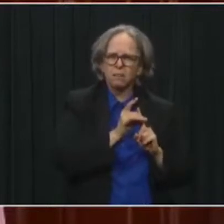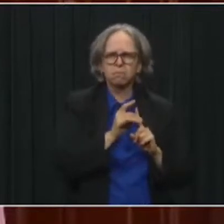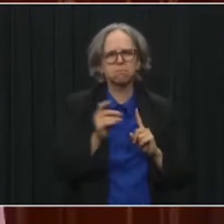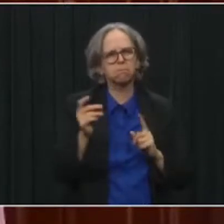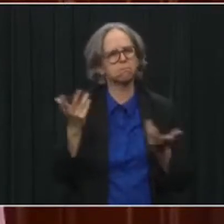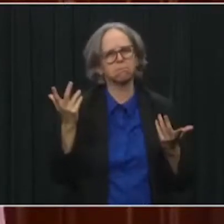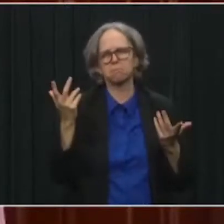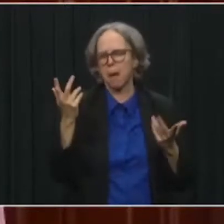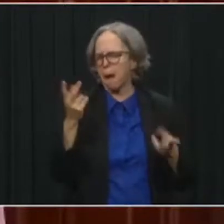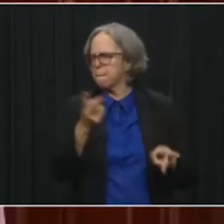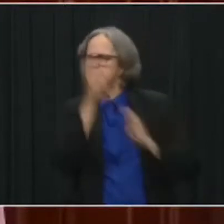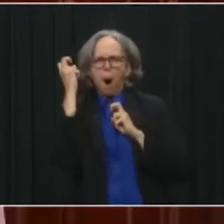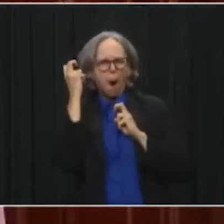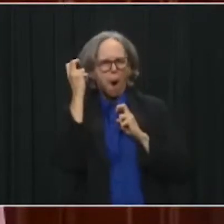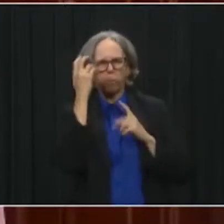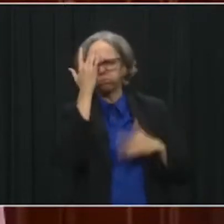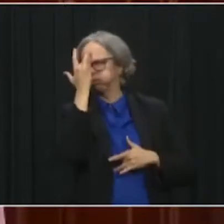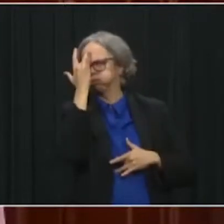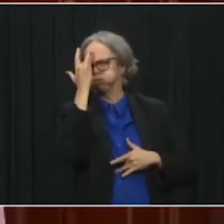Nevertheless,